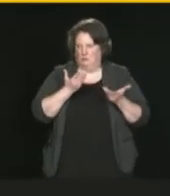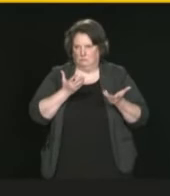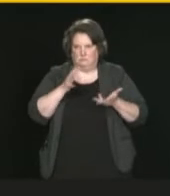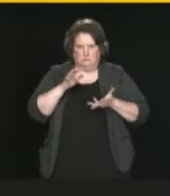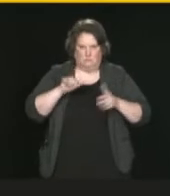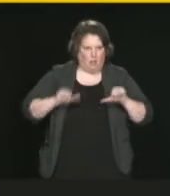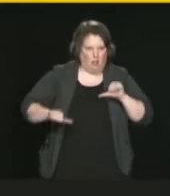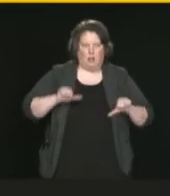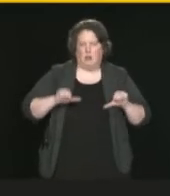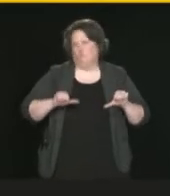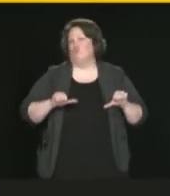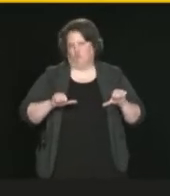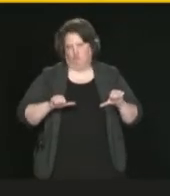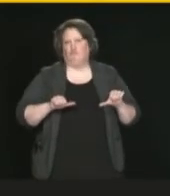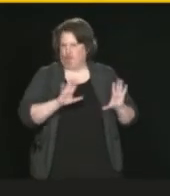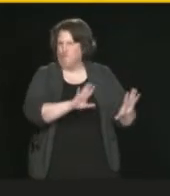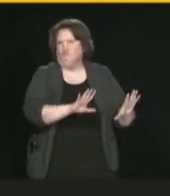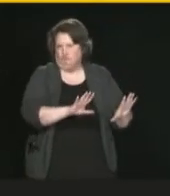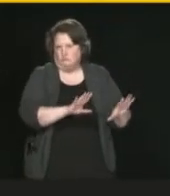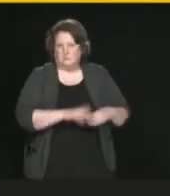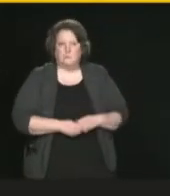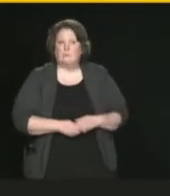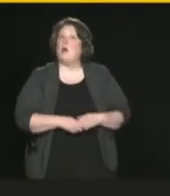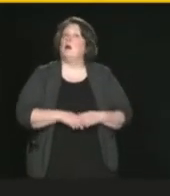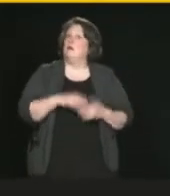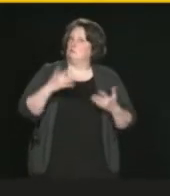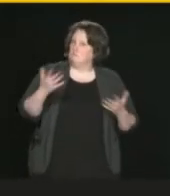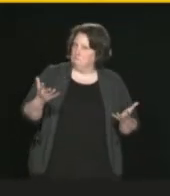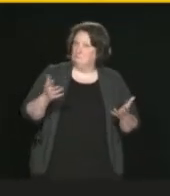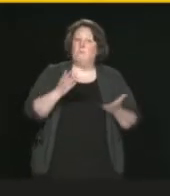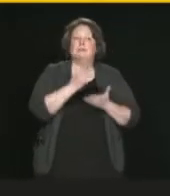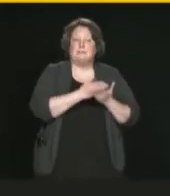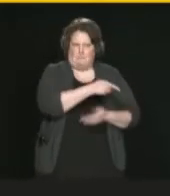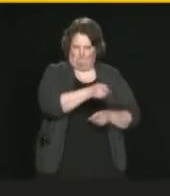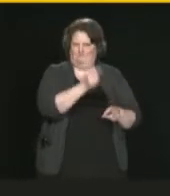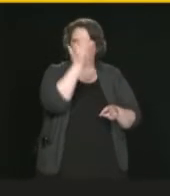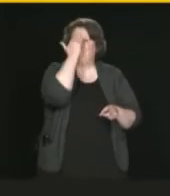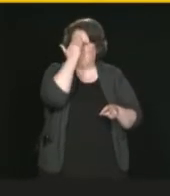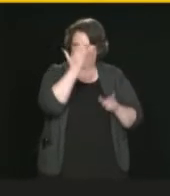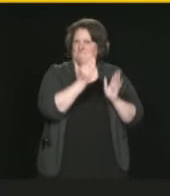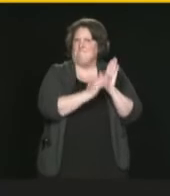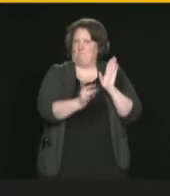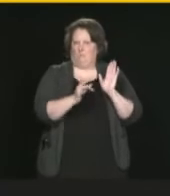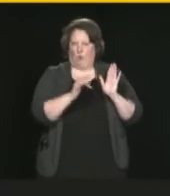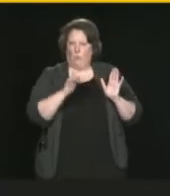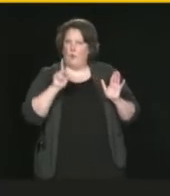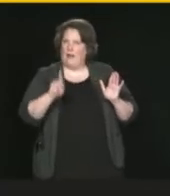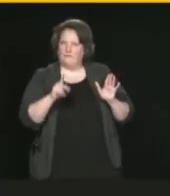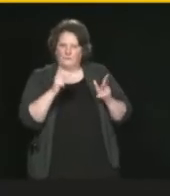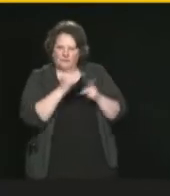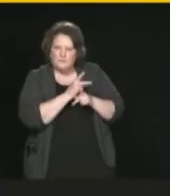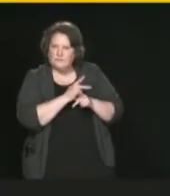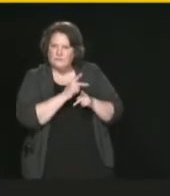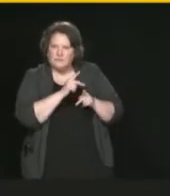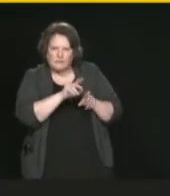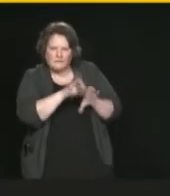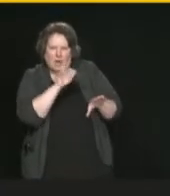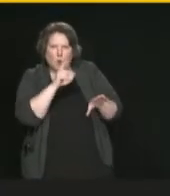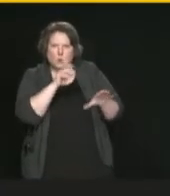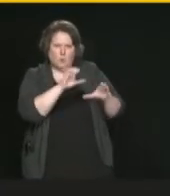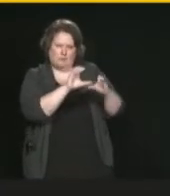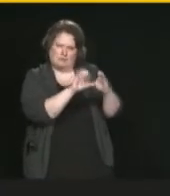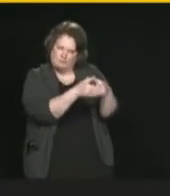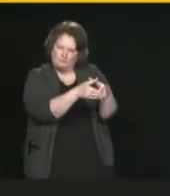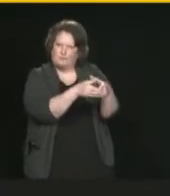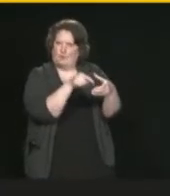measures in place to address the small minority of criminals who took advantage of this